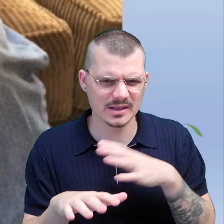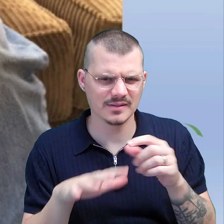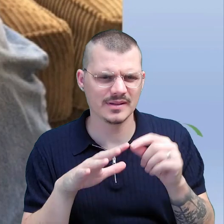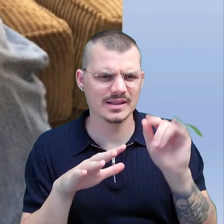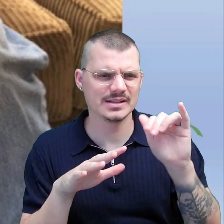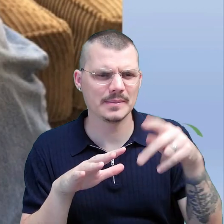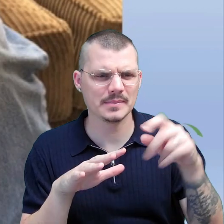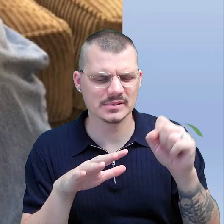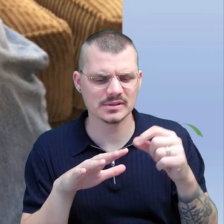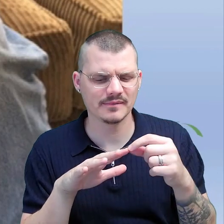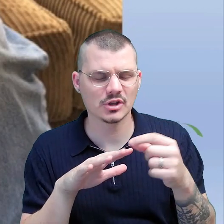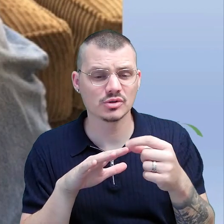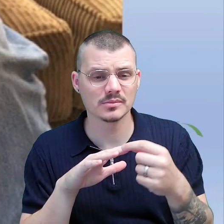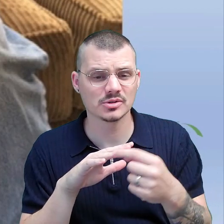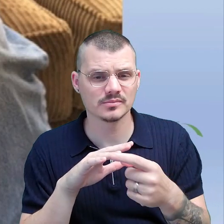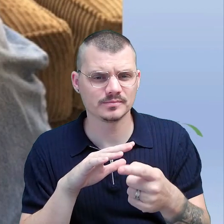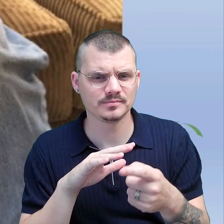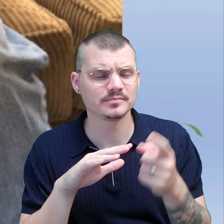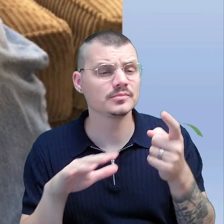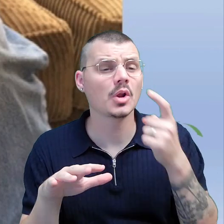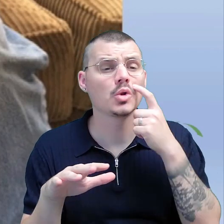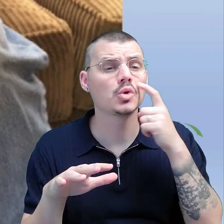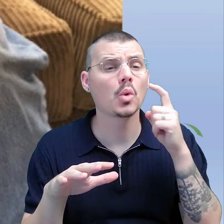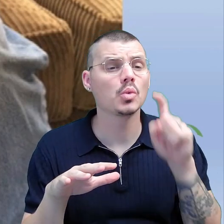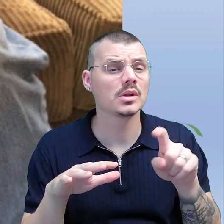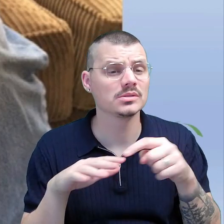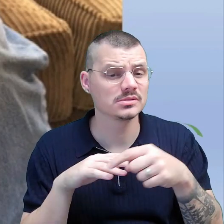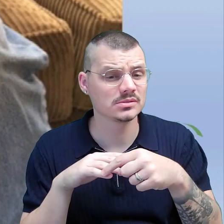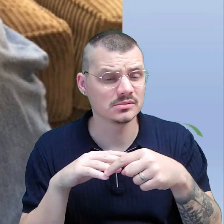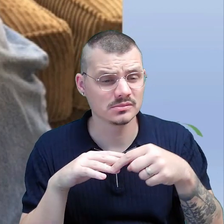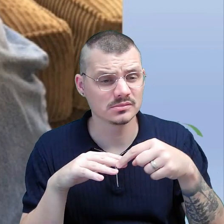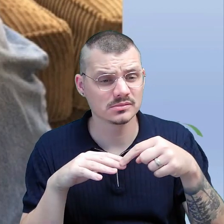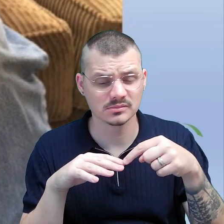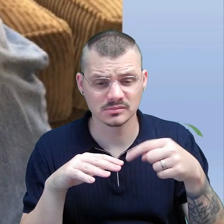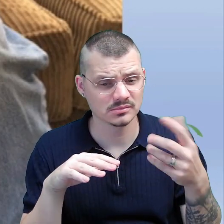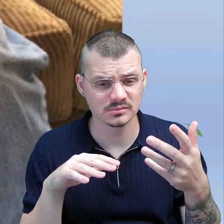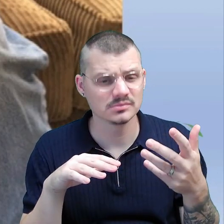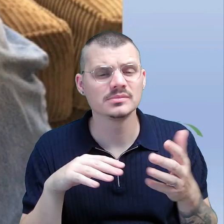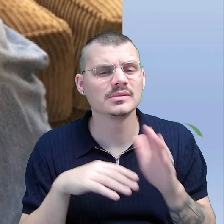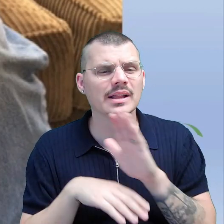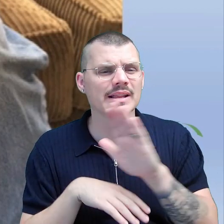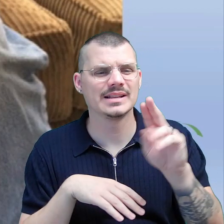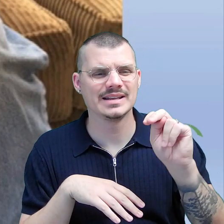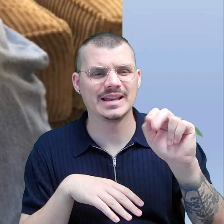man's fingertips. What you notice is that his